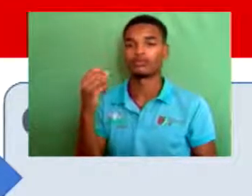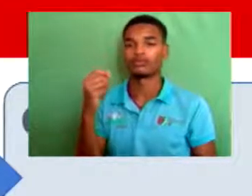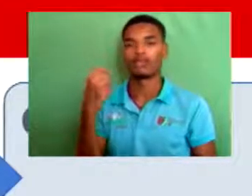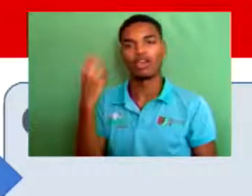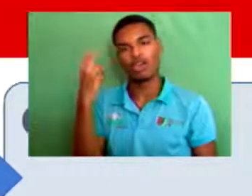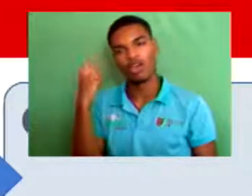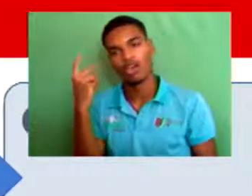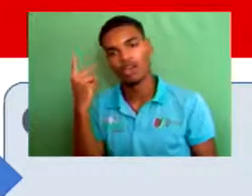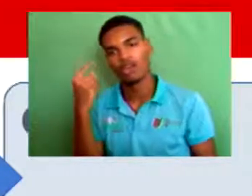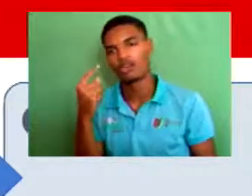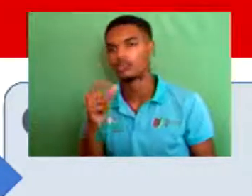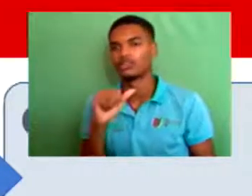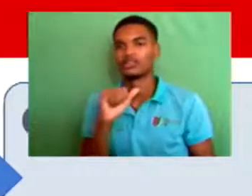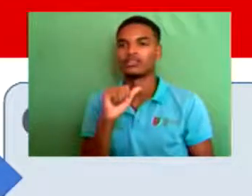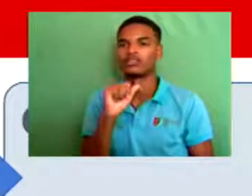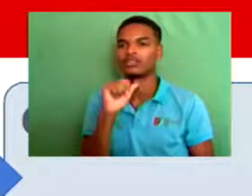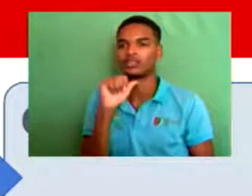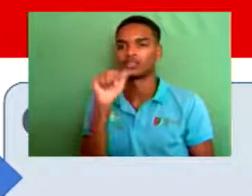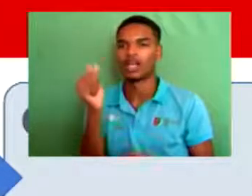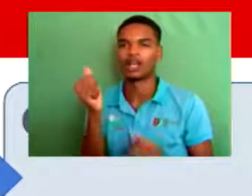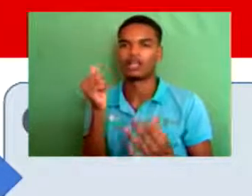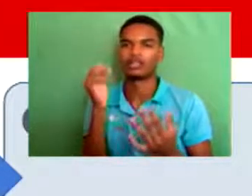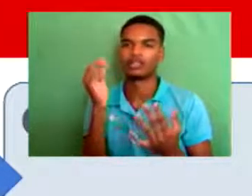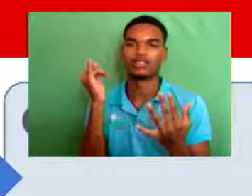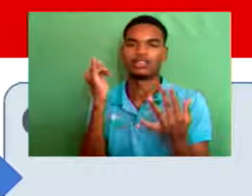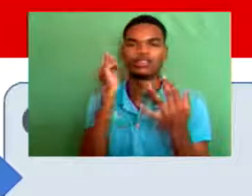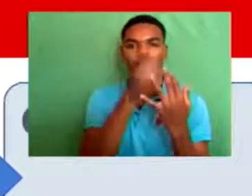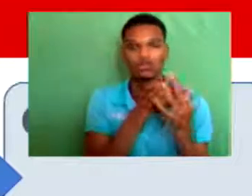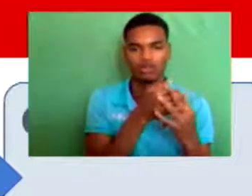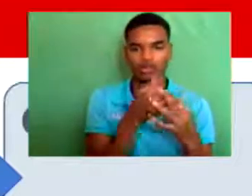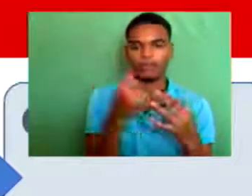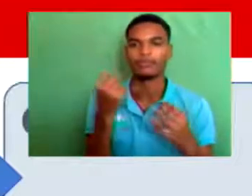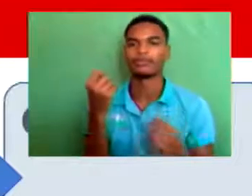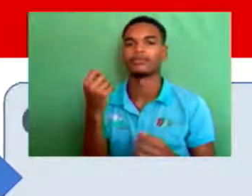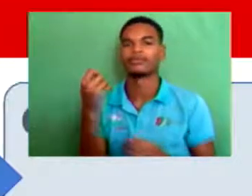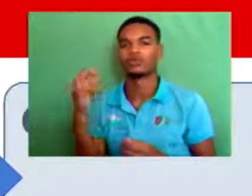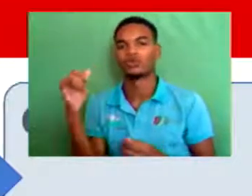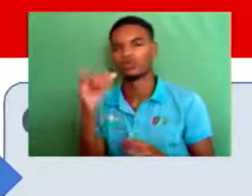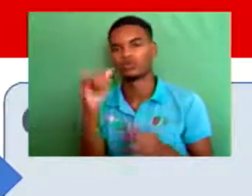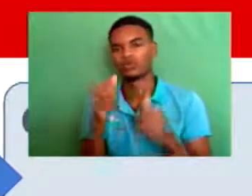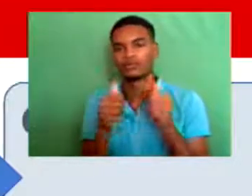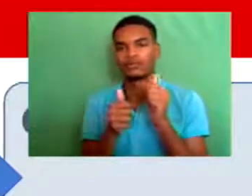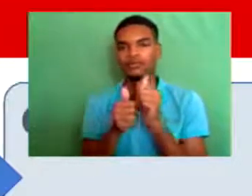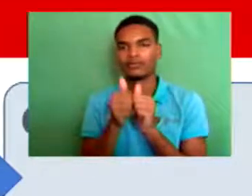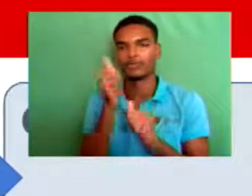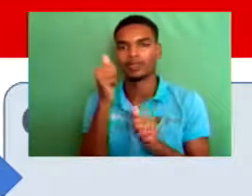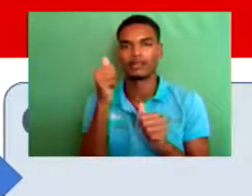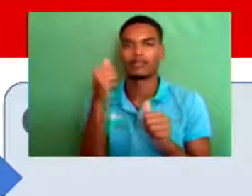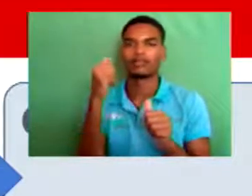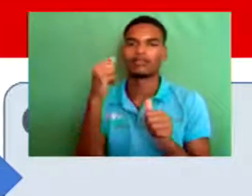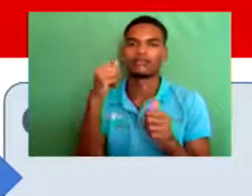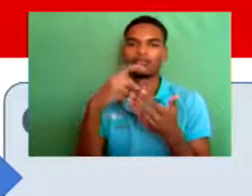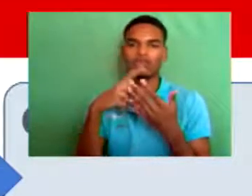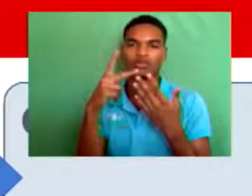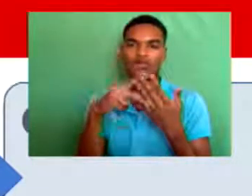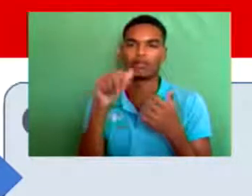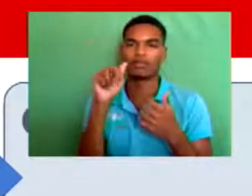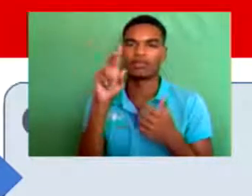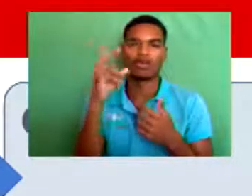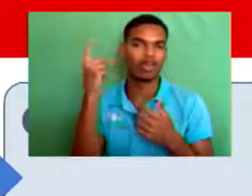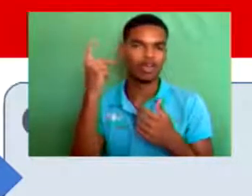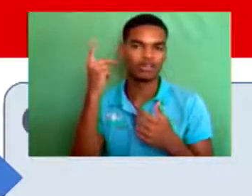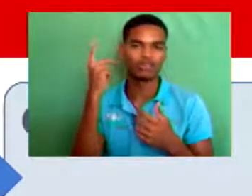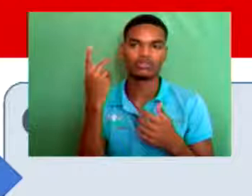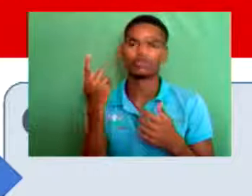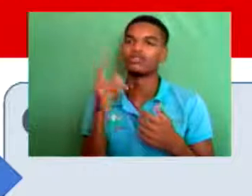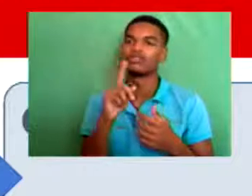an interrupt of the main program audio stream. The text is sent to a character